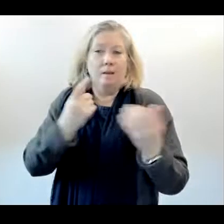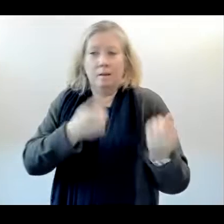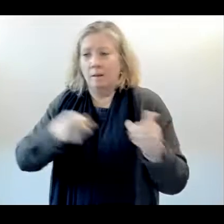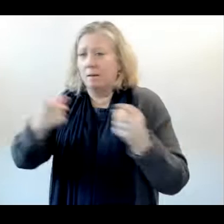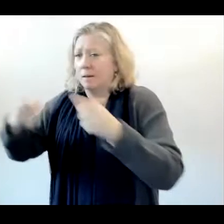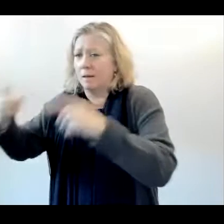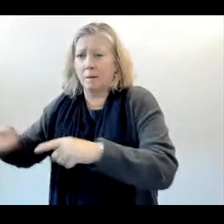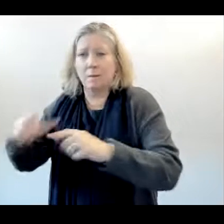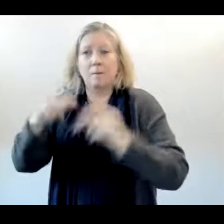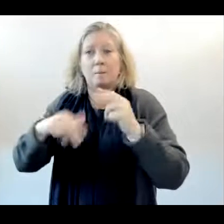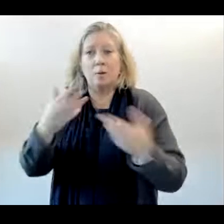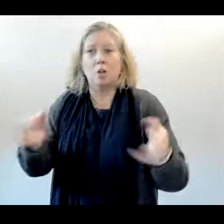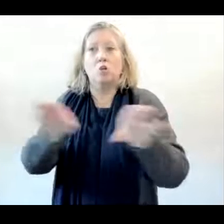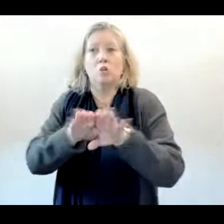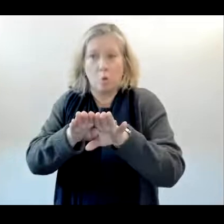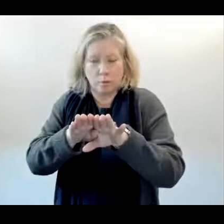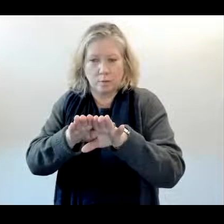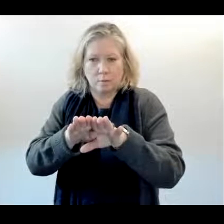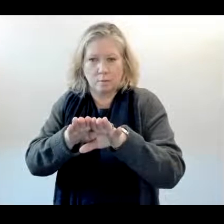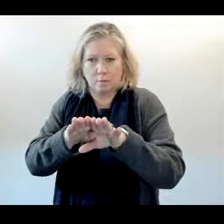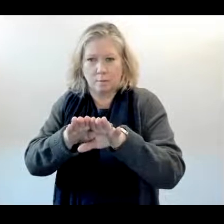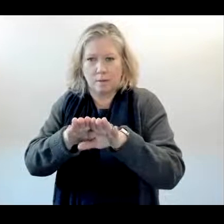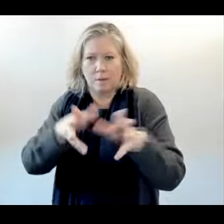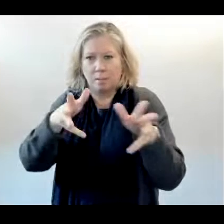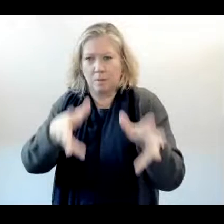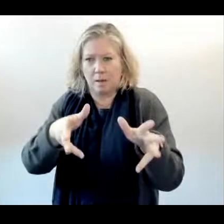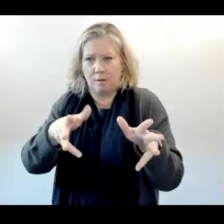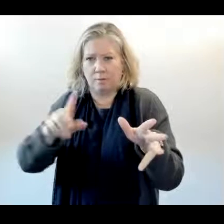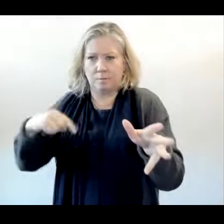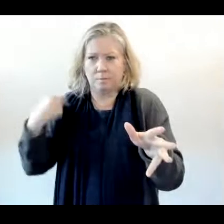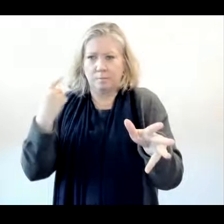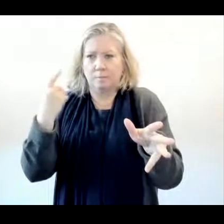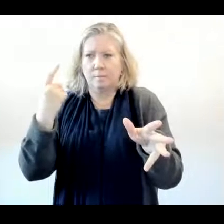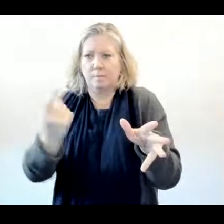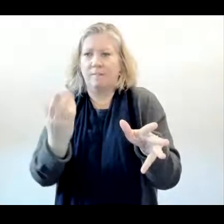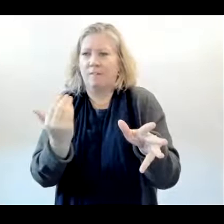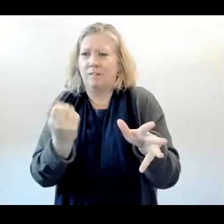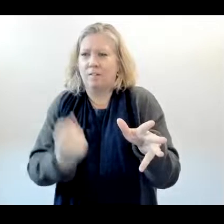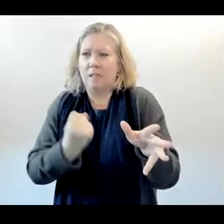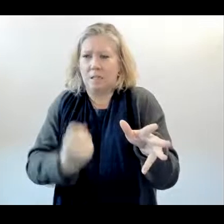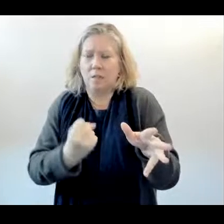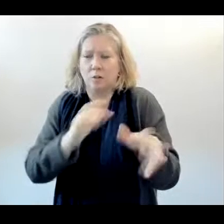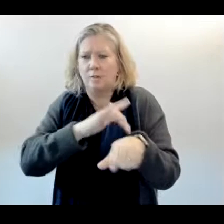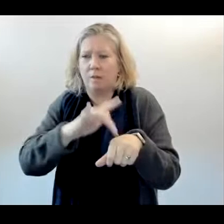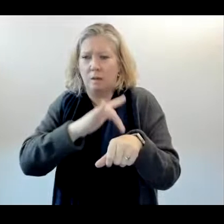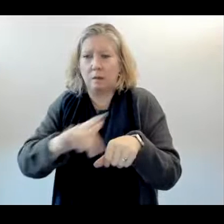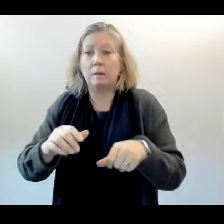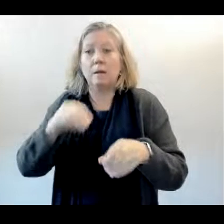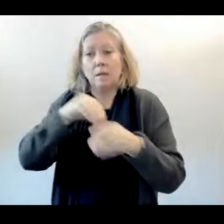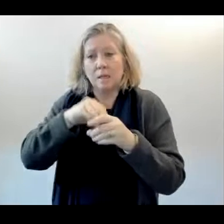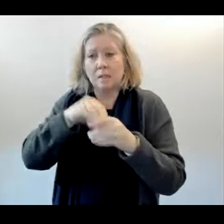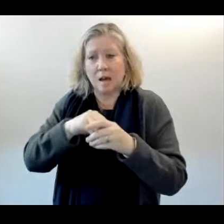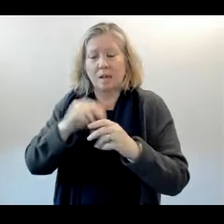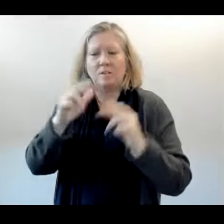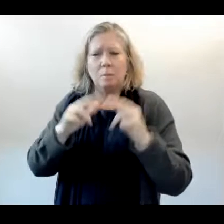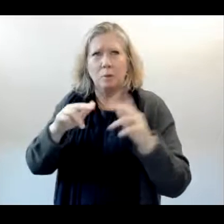was closed thereafter and has remained vacant for approximately 15 years. Now, even though the interior of the building is rather decrepit